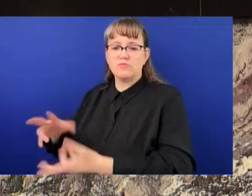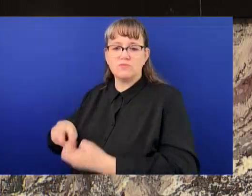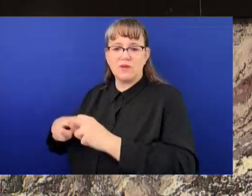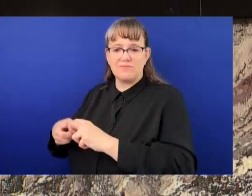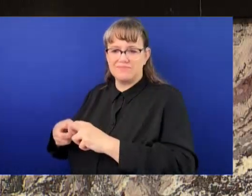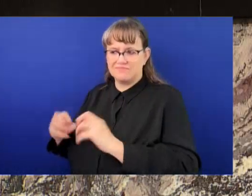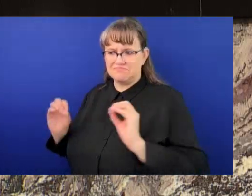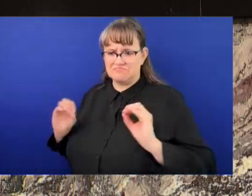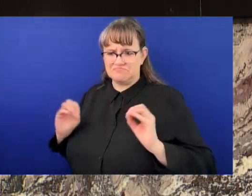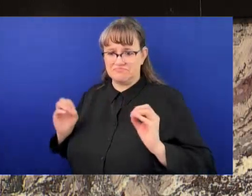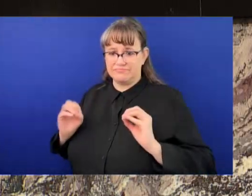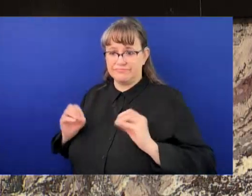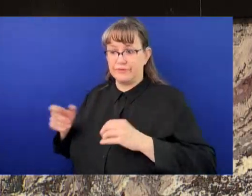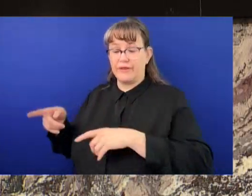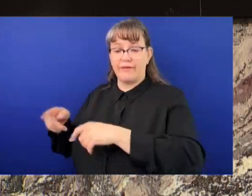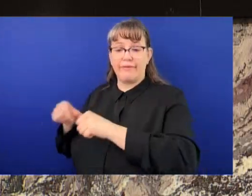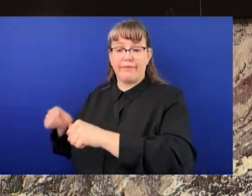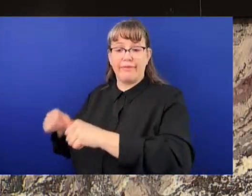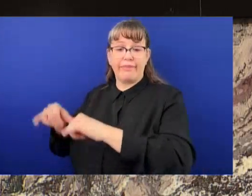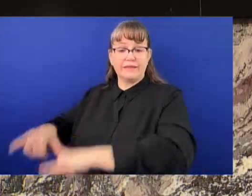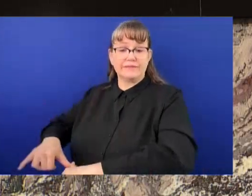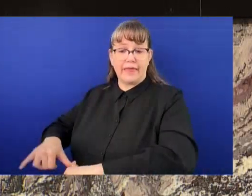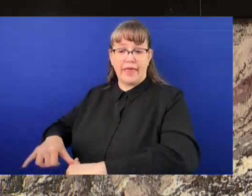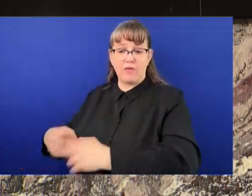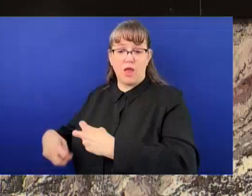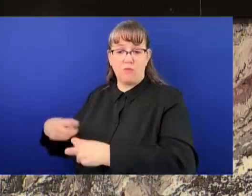make Stevens Village a dry facility?